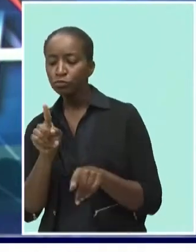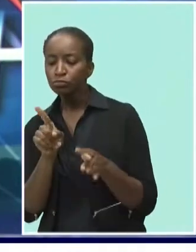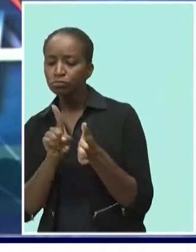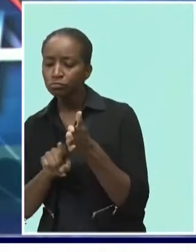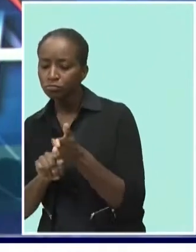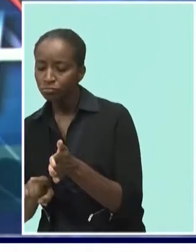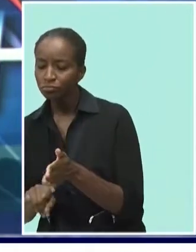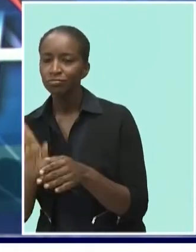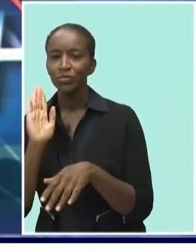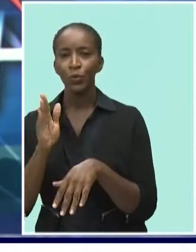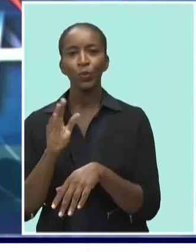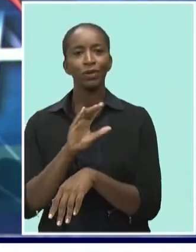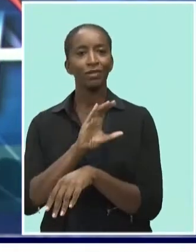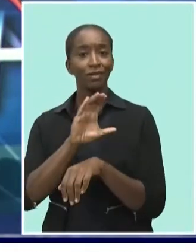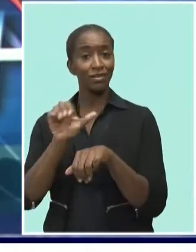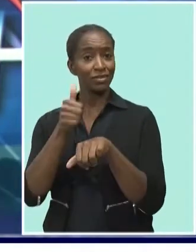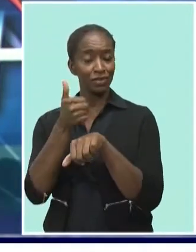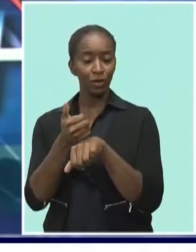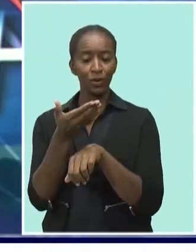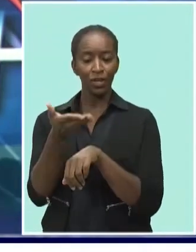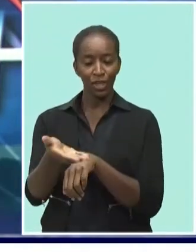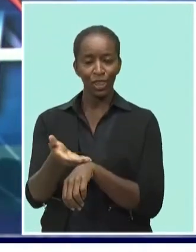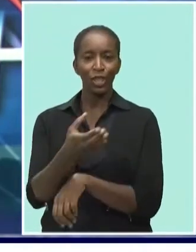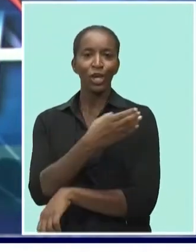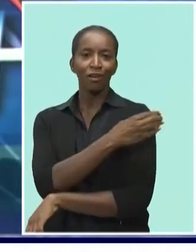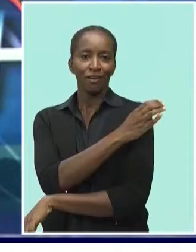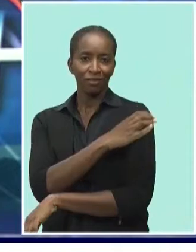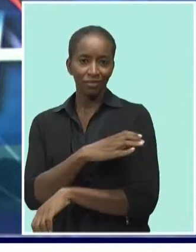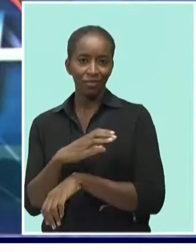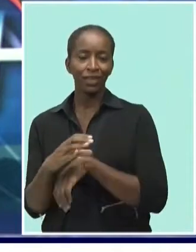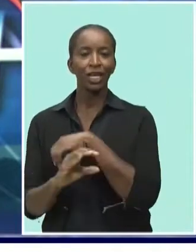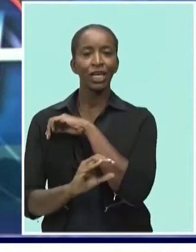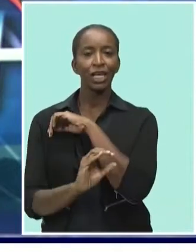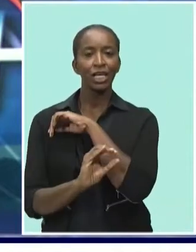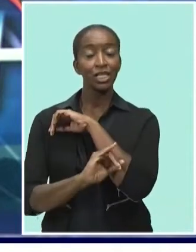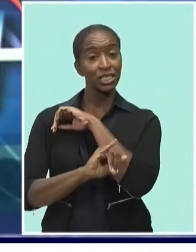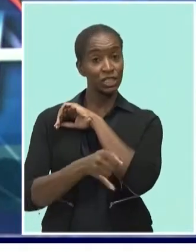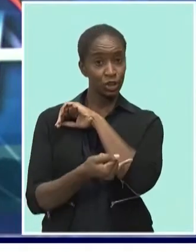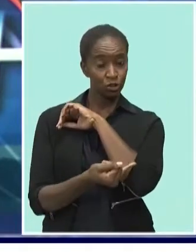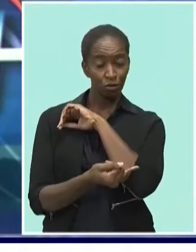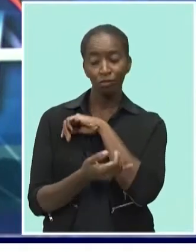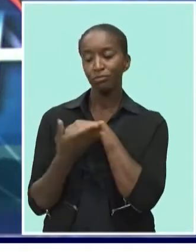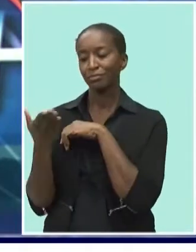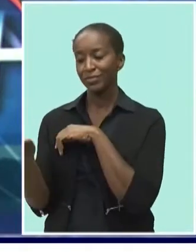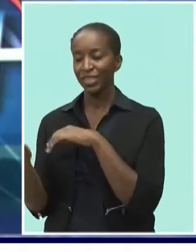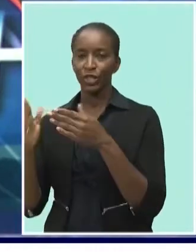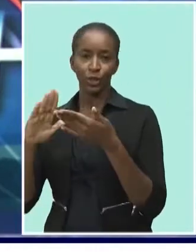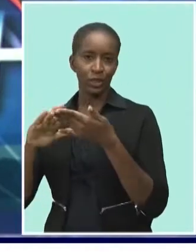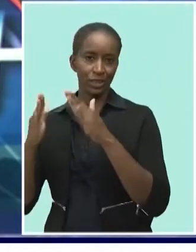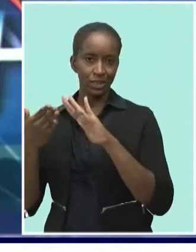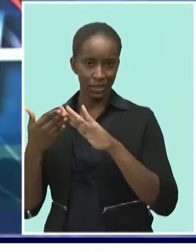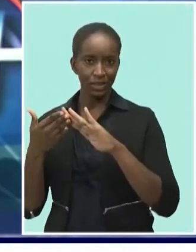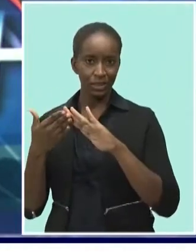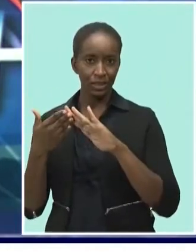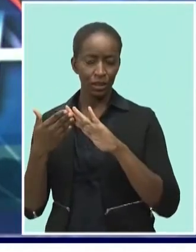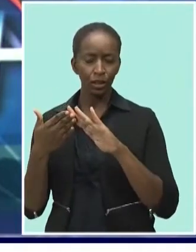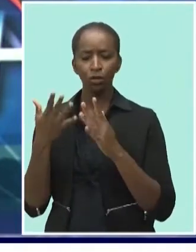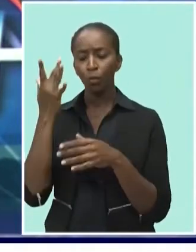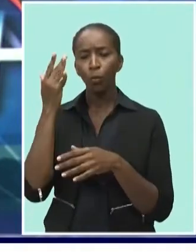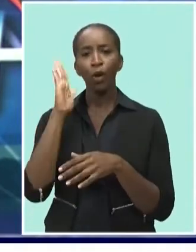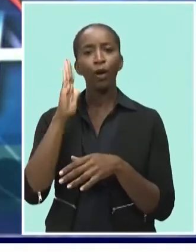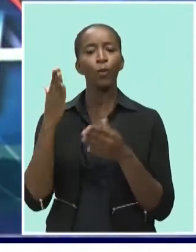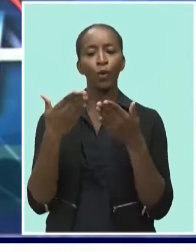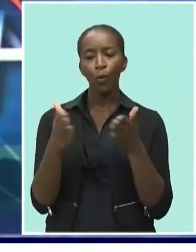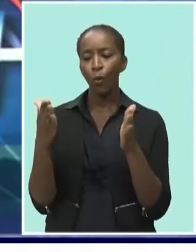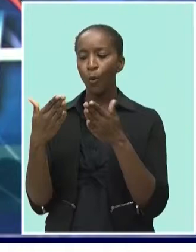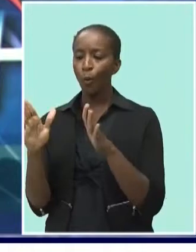similar system will also be set up at the Winston Polyclinic in the city as these 2 health facilities move towards providing 24-hour